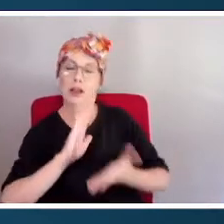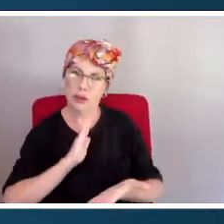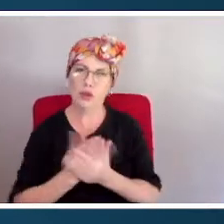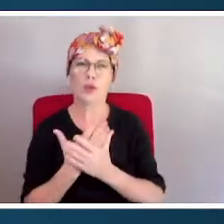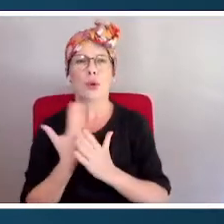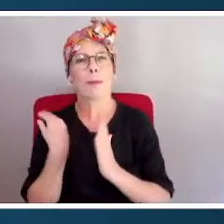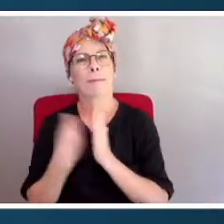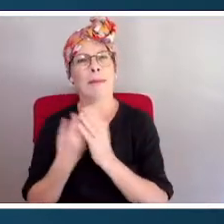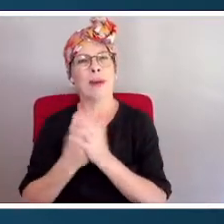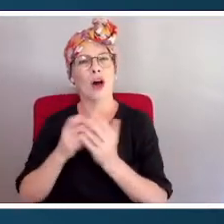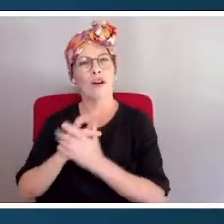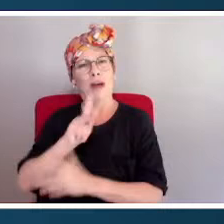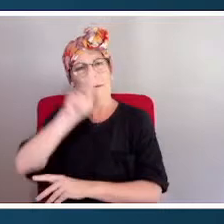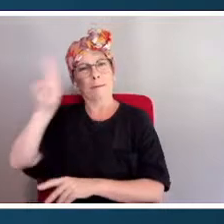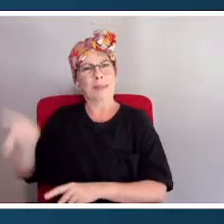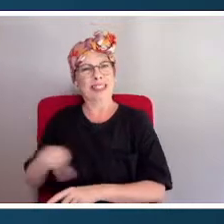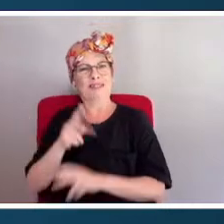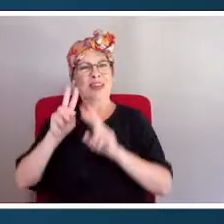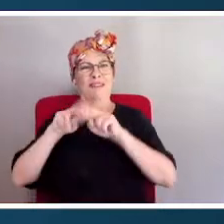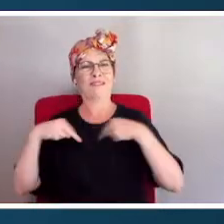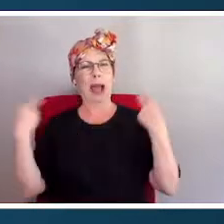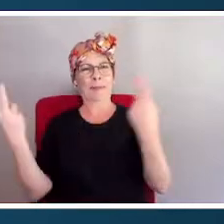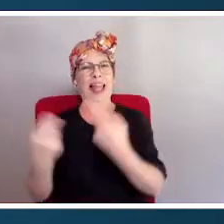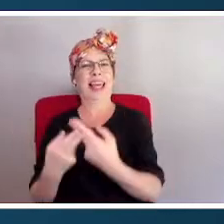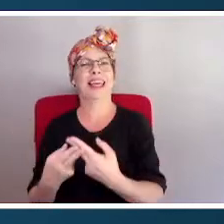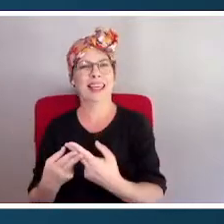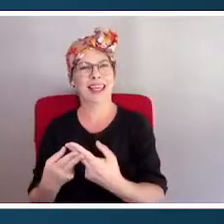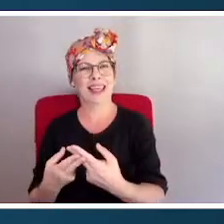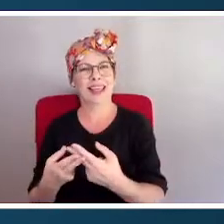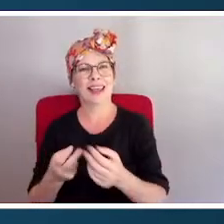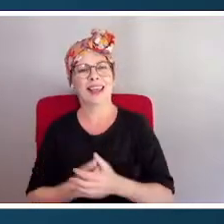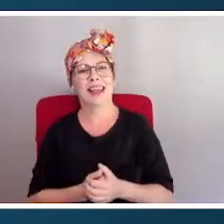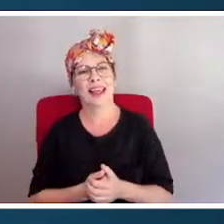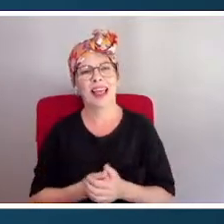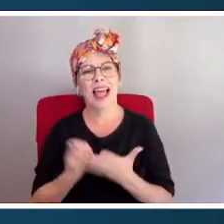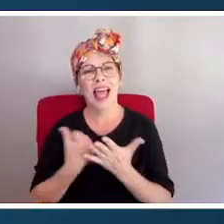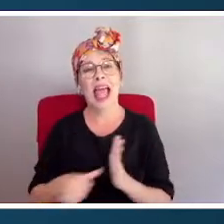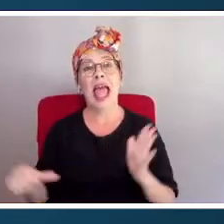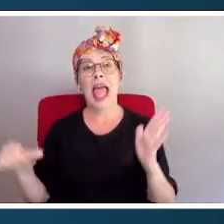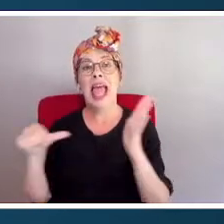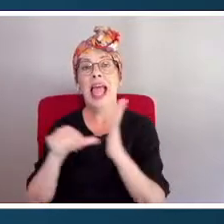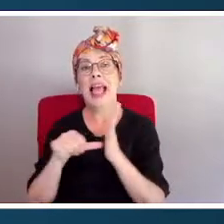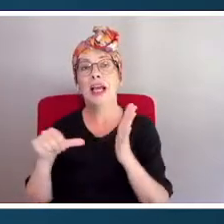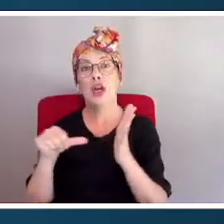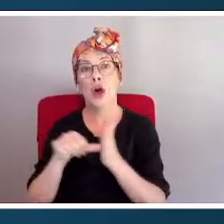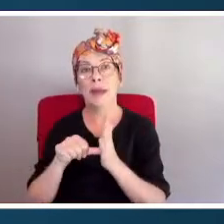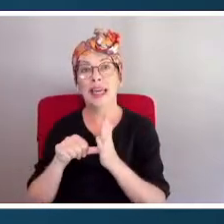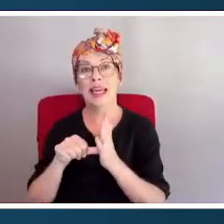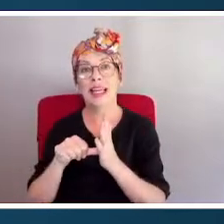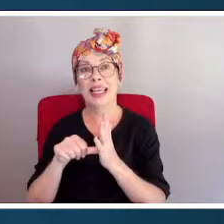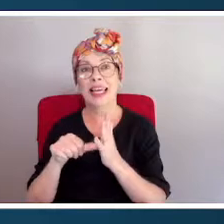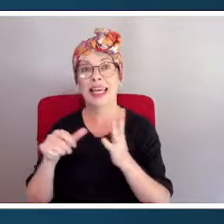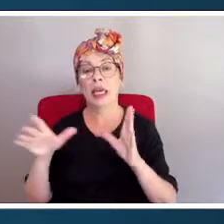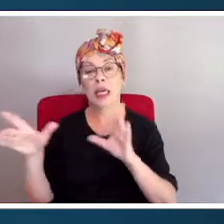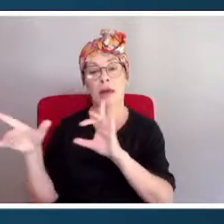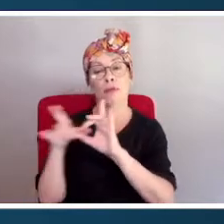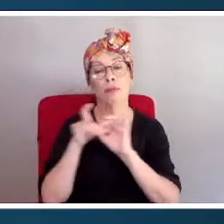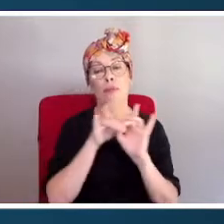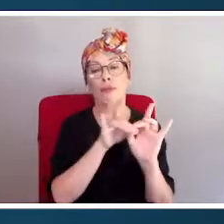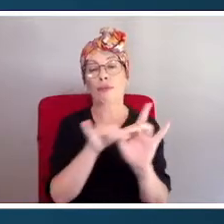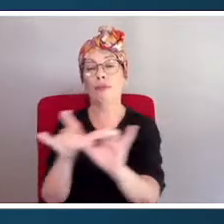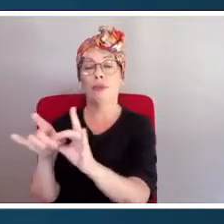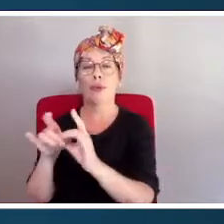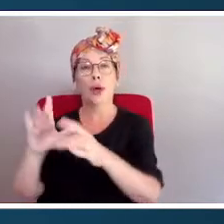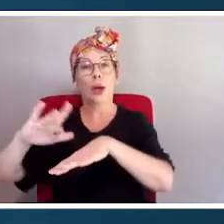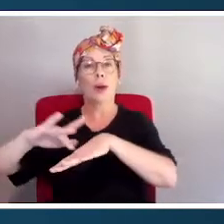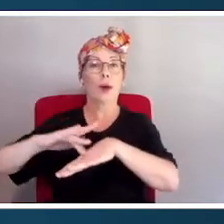I know this. An economically integrated Blue Pacific will arise from a foundation